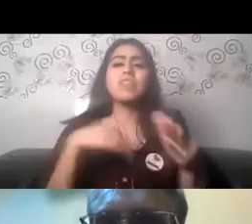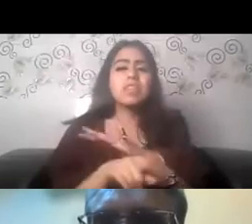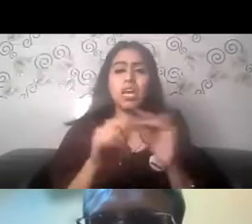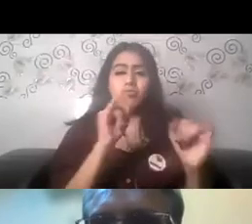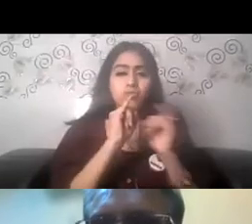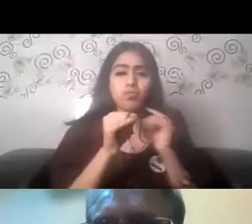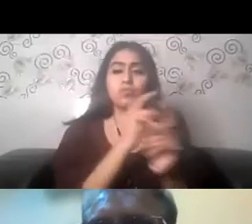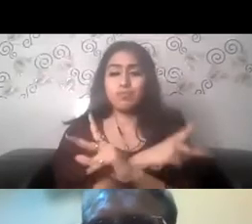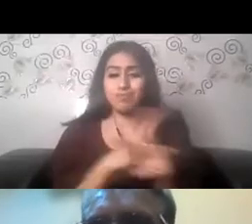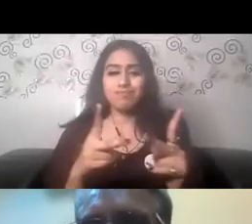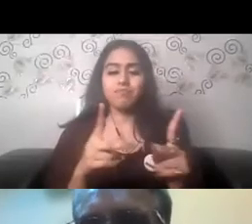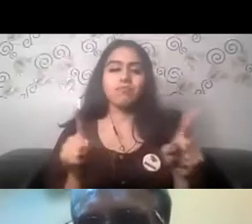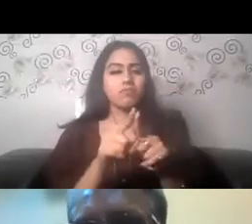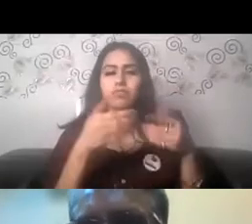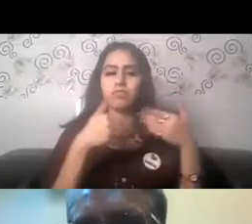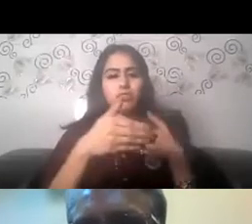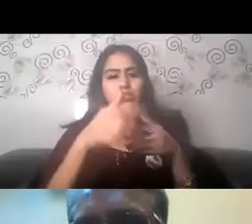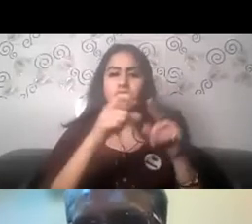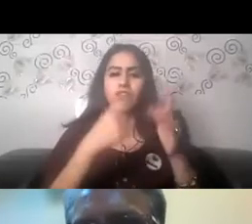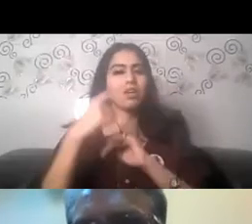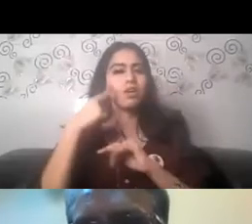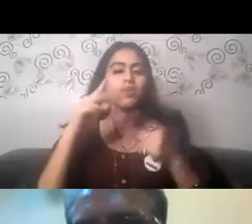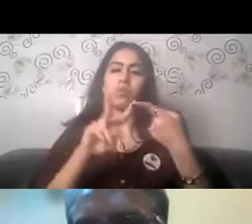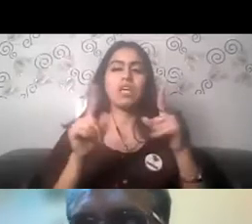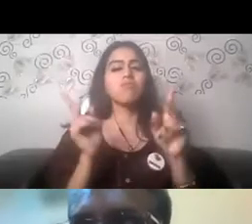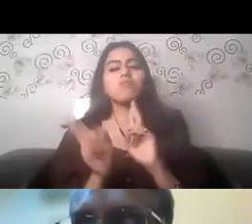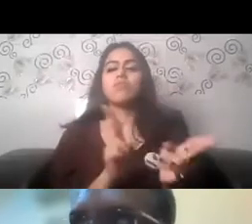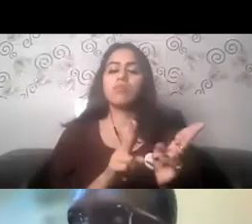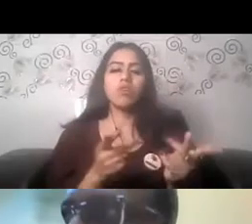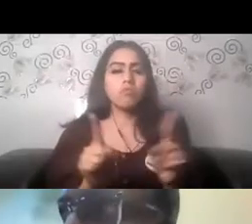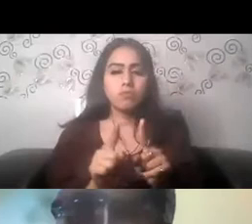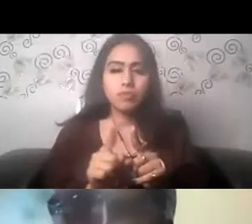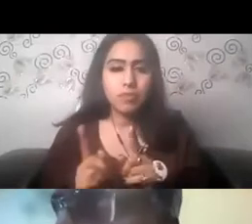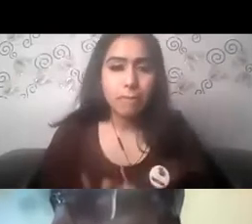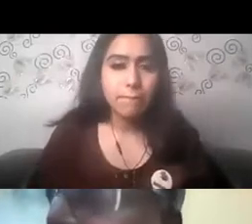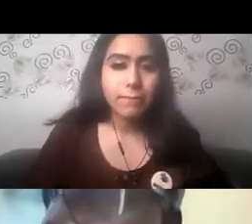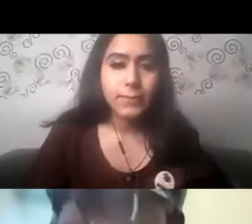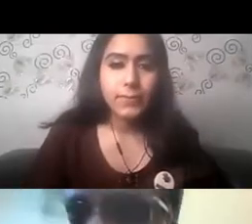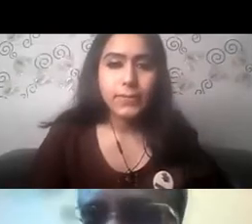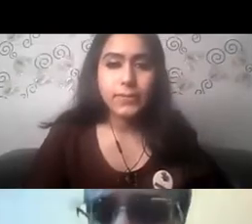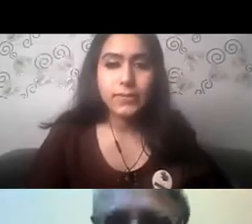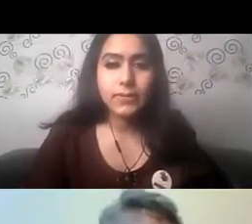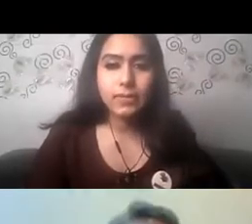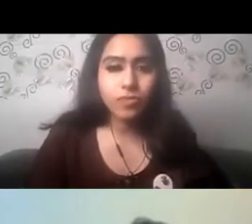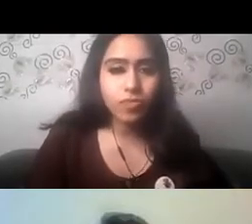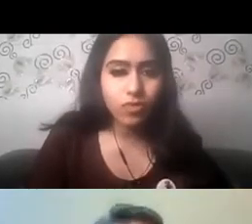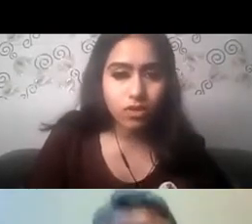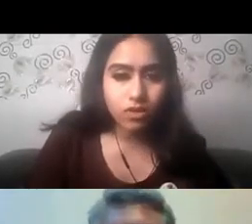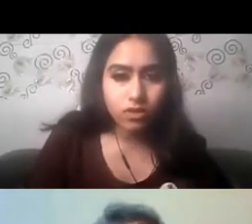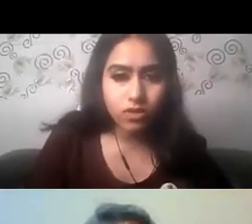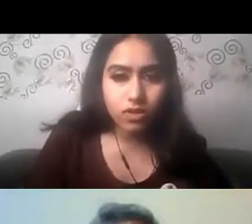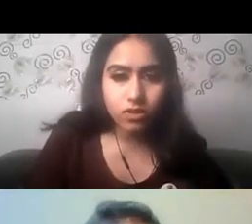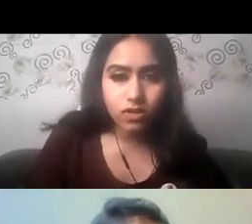we have a normal policy which says that we will not really look at